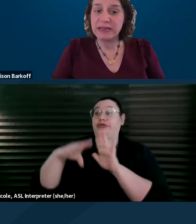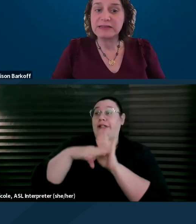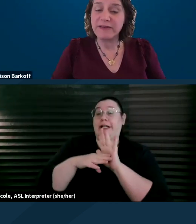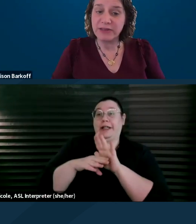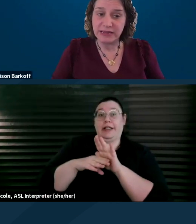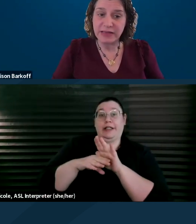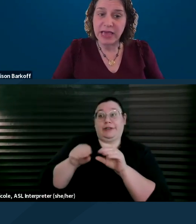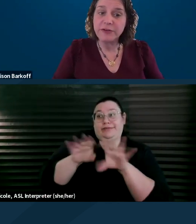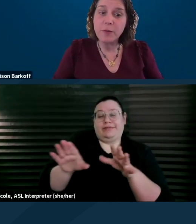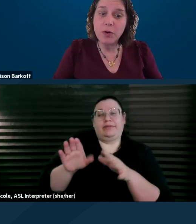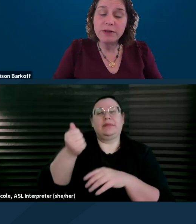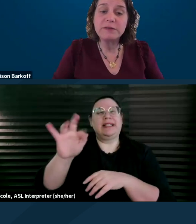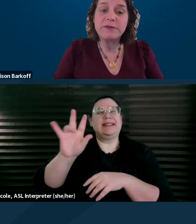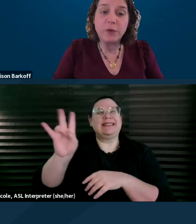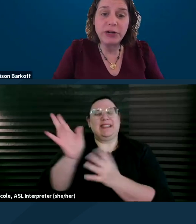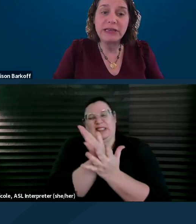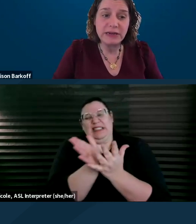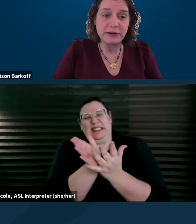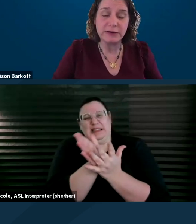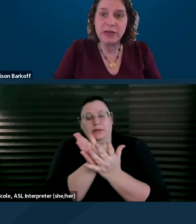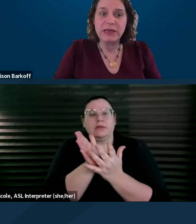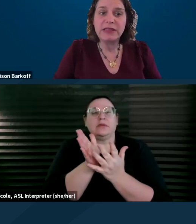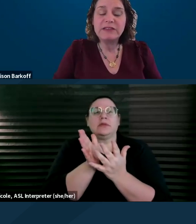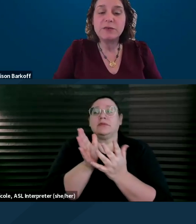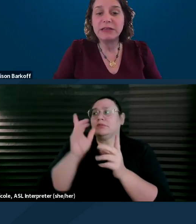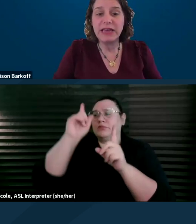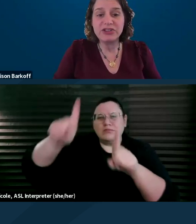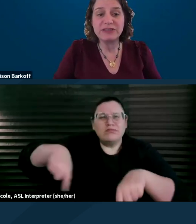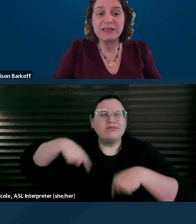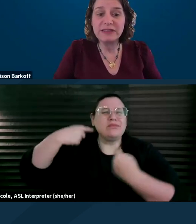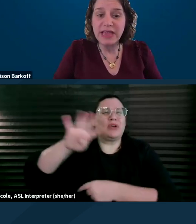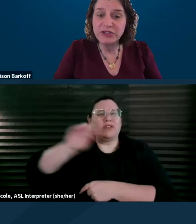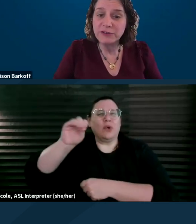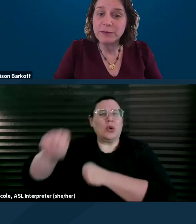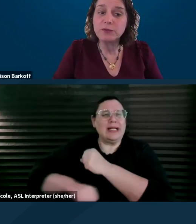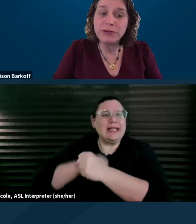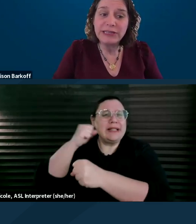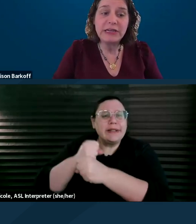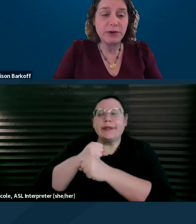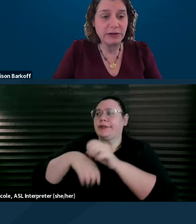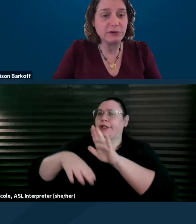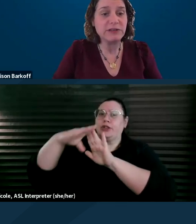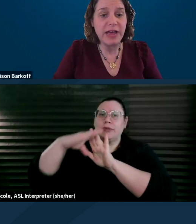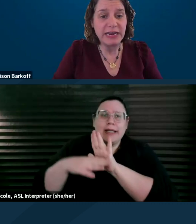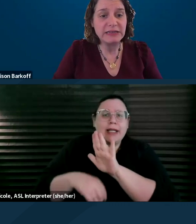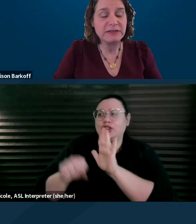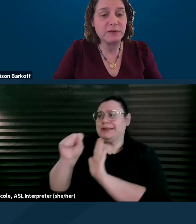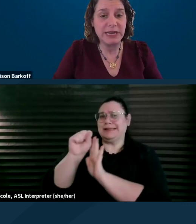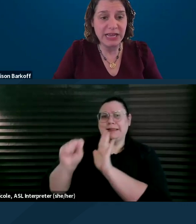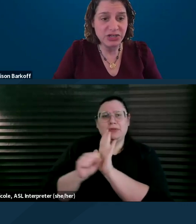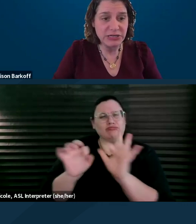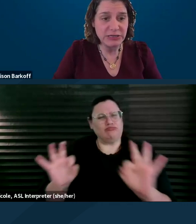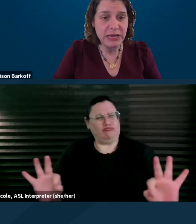late 1970s. And for more than 40 years, these regulations and the statute have been really critical to